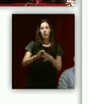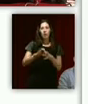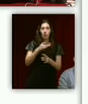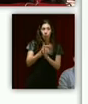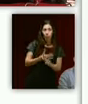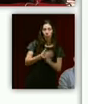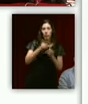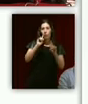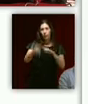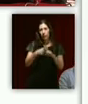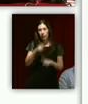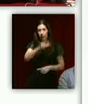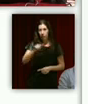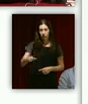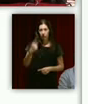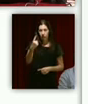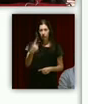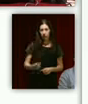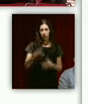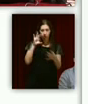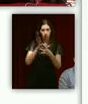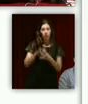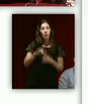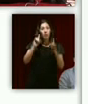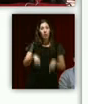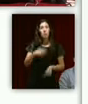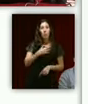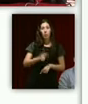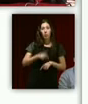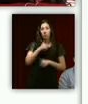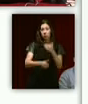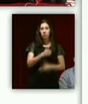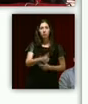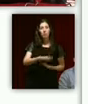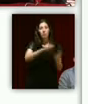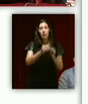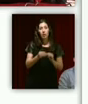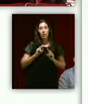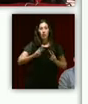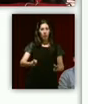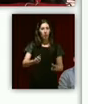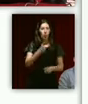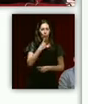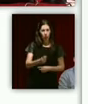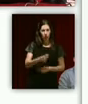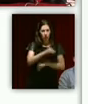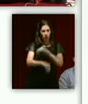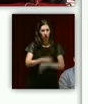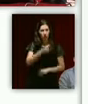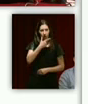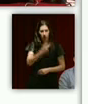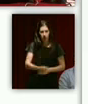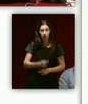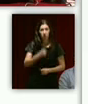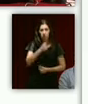and that will depend on the game and on the user. And these macros can adapt in time. If in the beginning it's